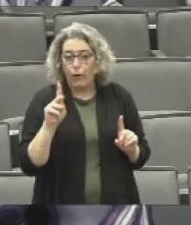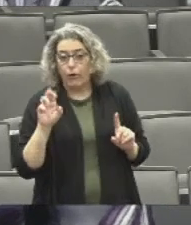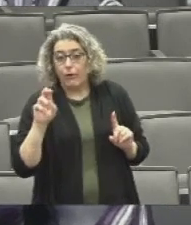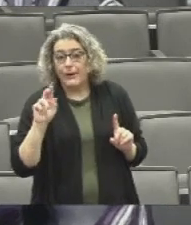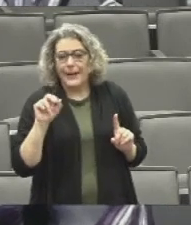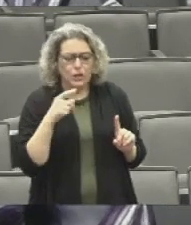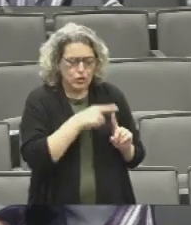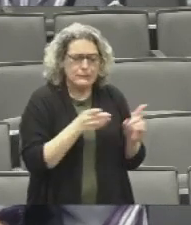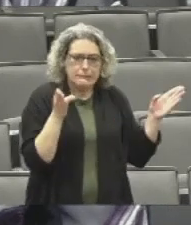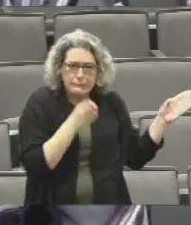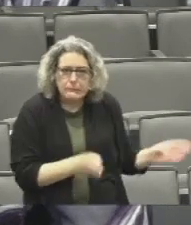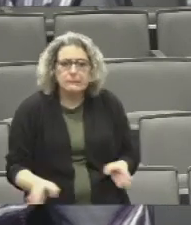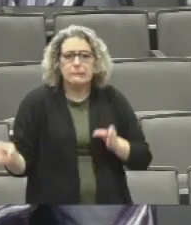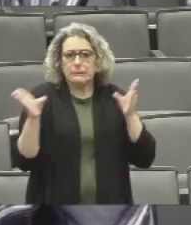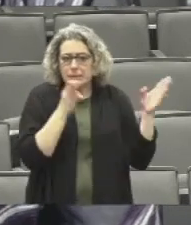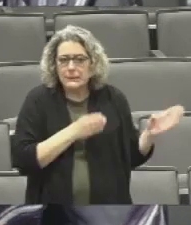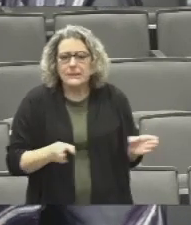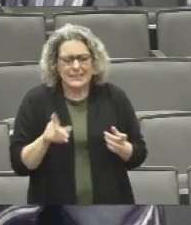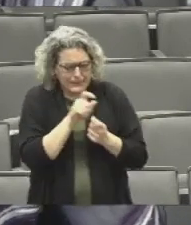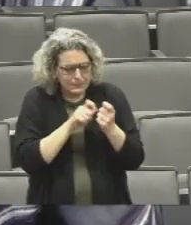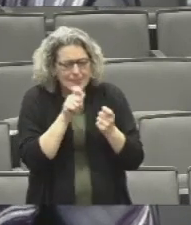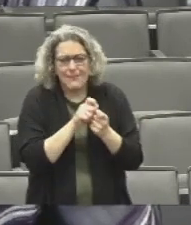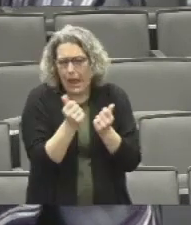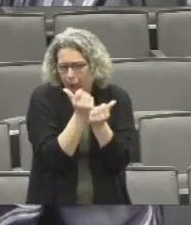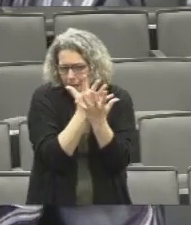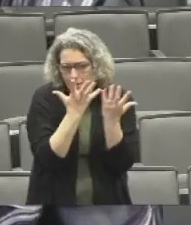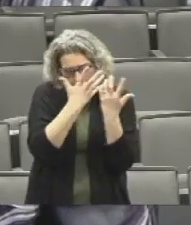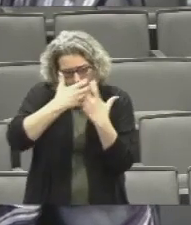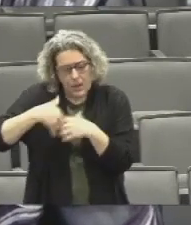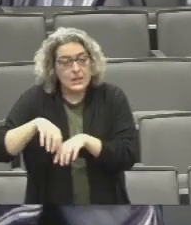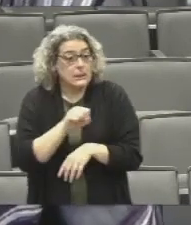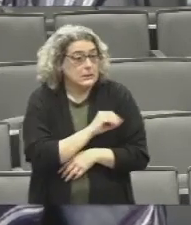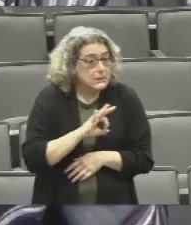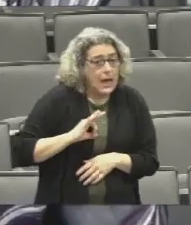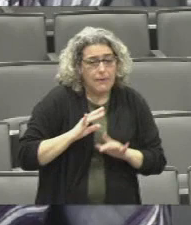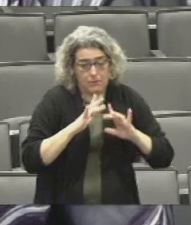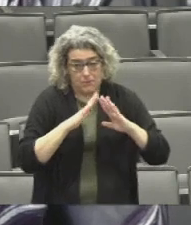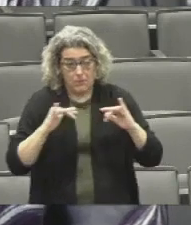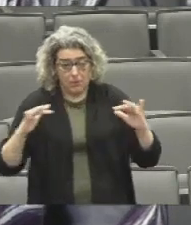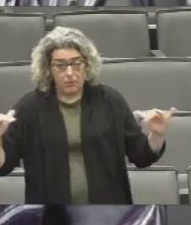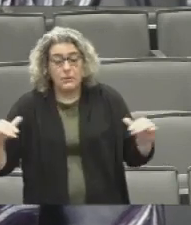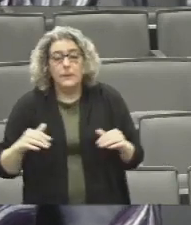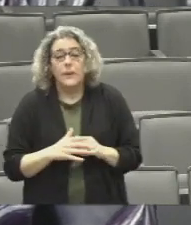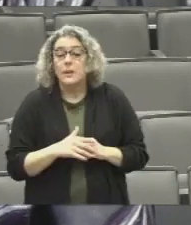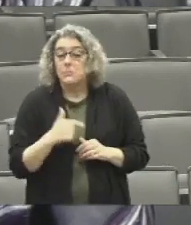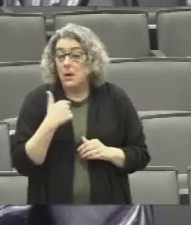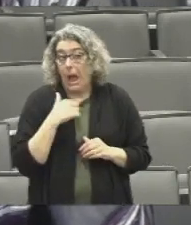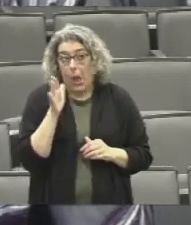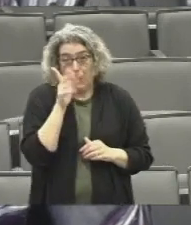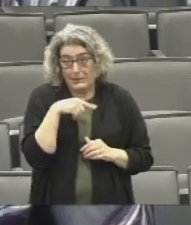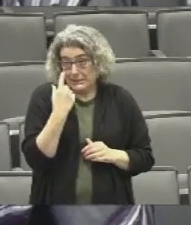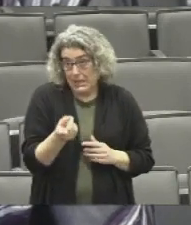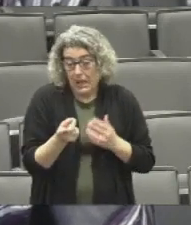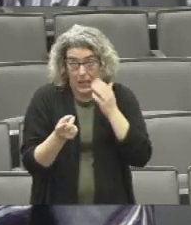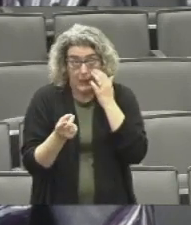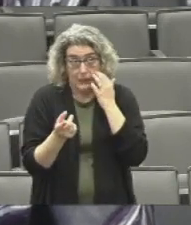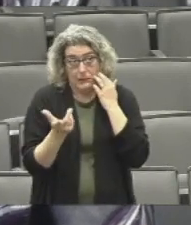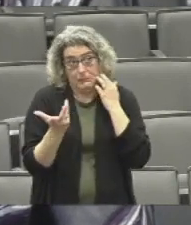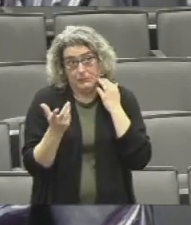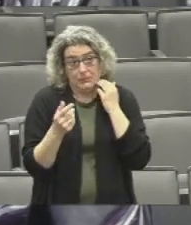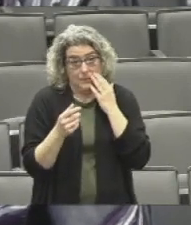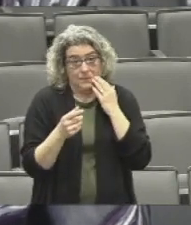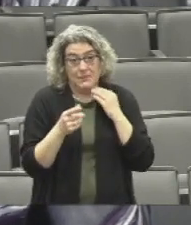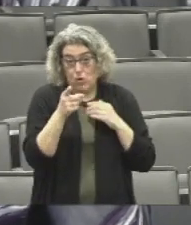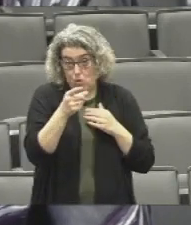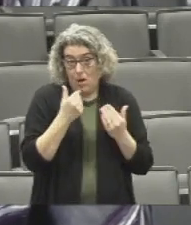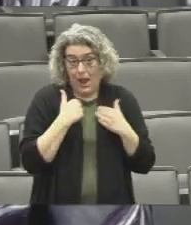really organizing, the logistics person who is organizing staff and so on. So I would say probably, do you have